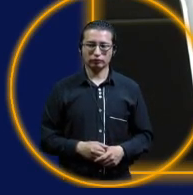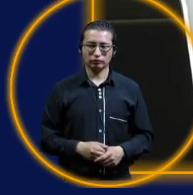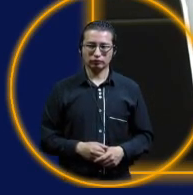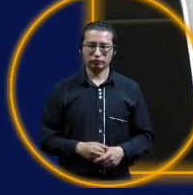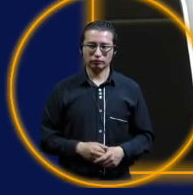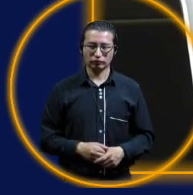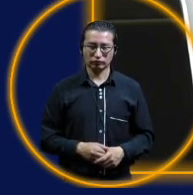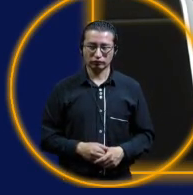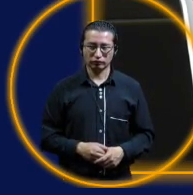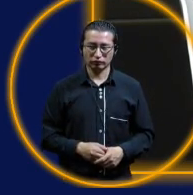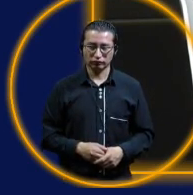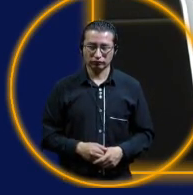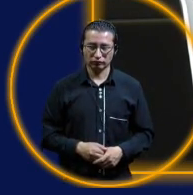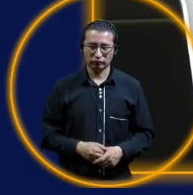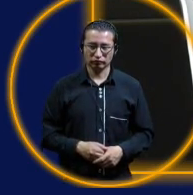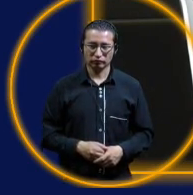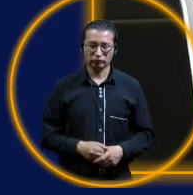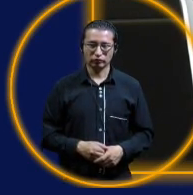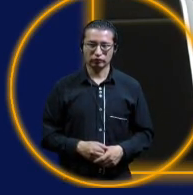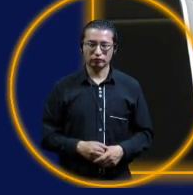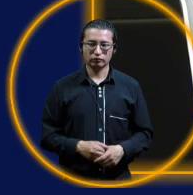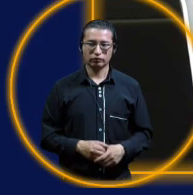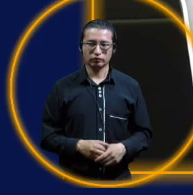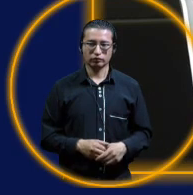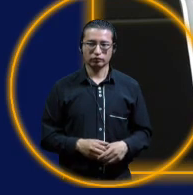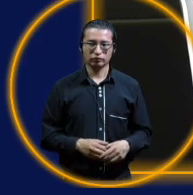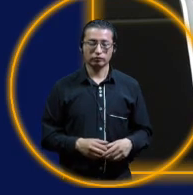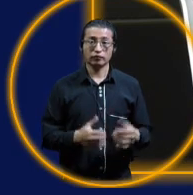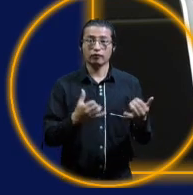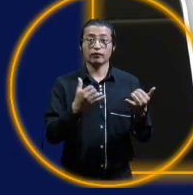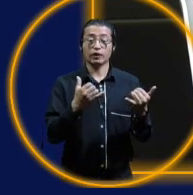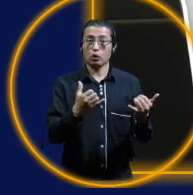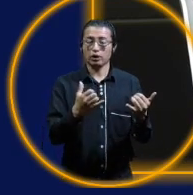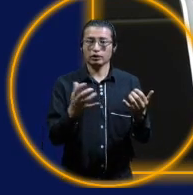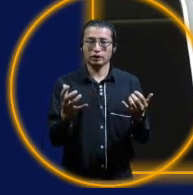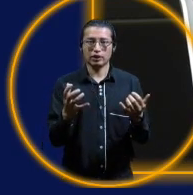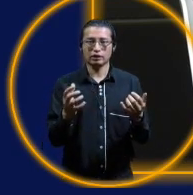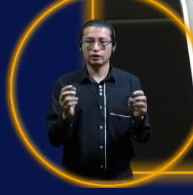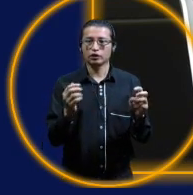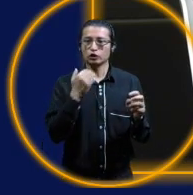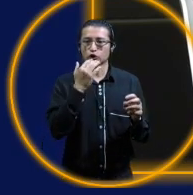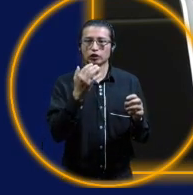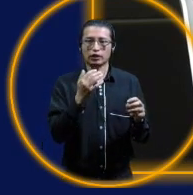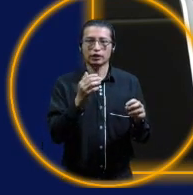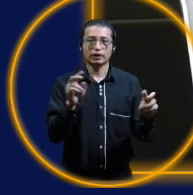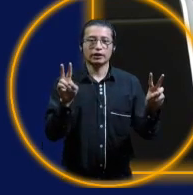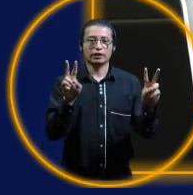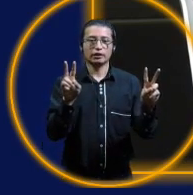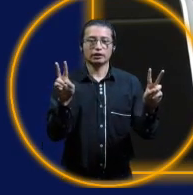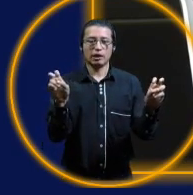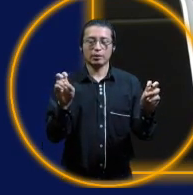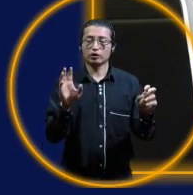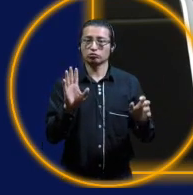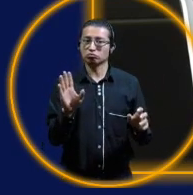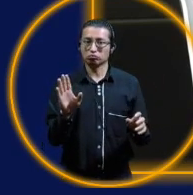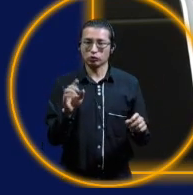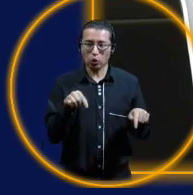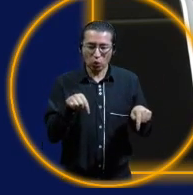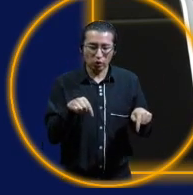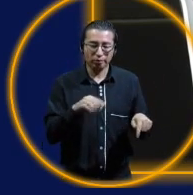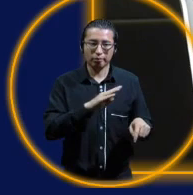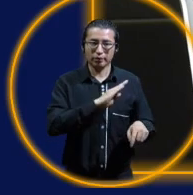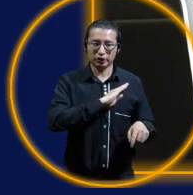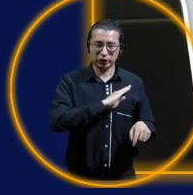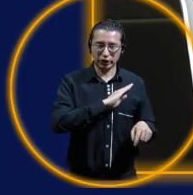like be a fan of like a high school student's art before now. Like